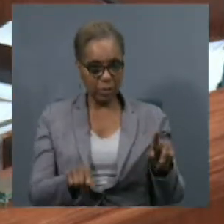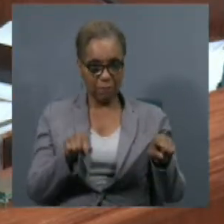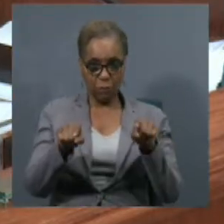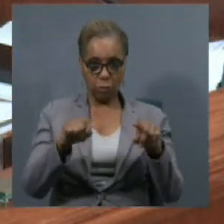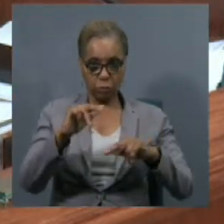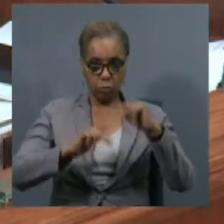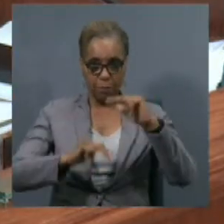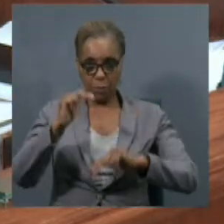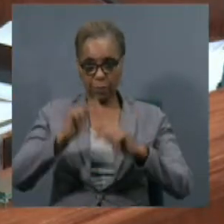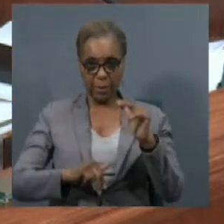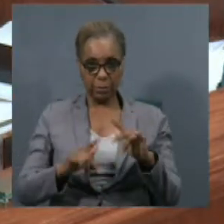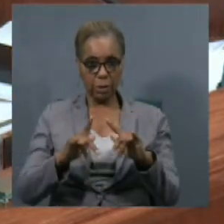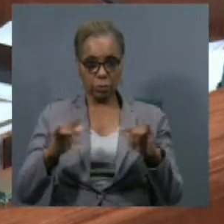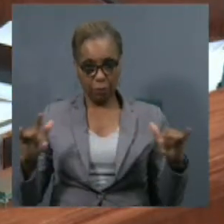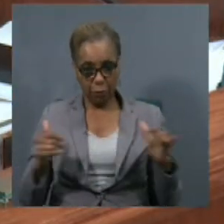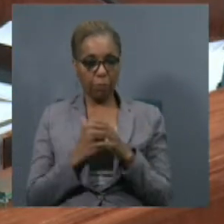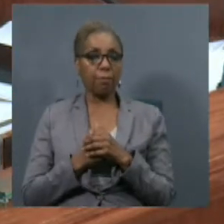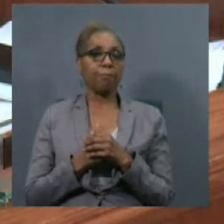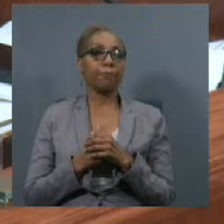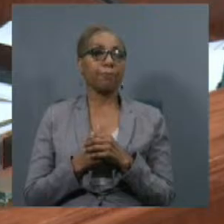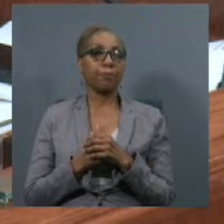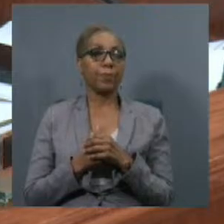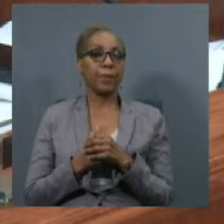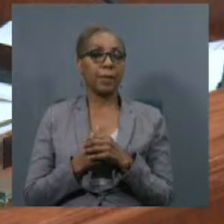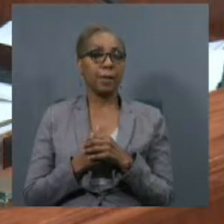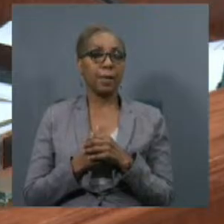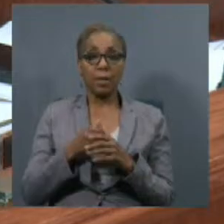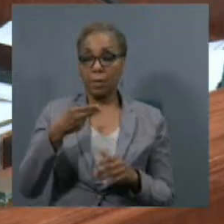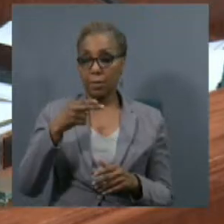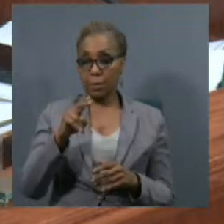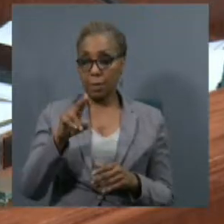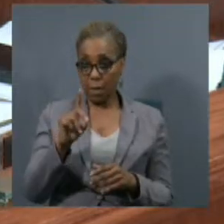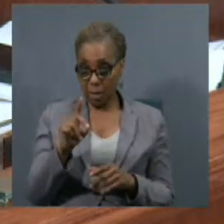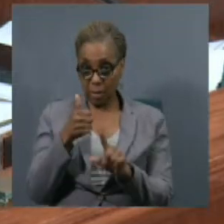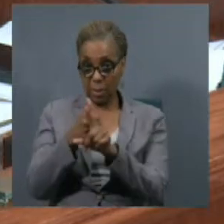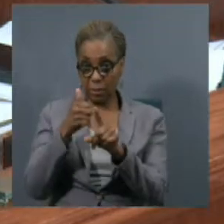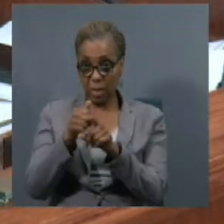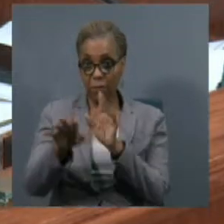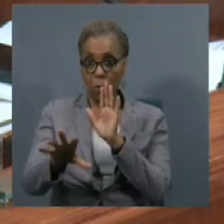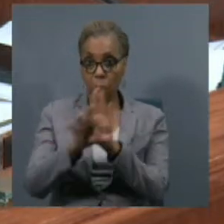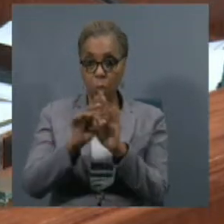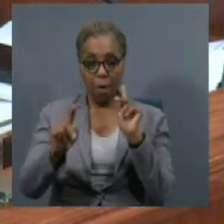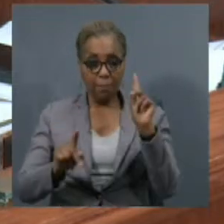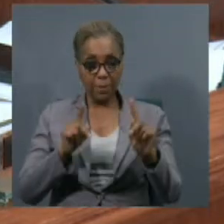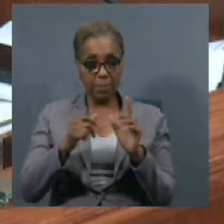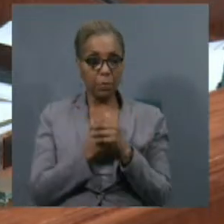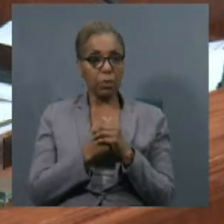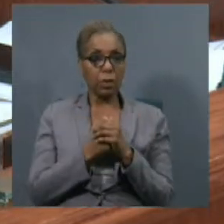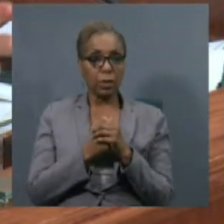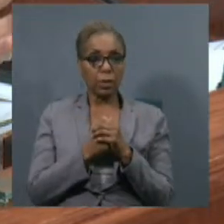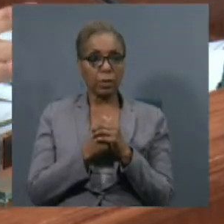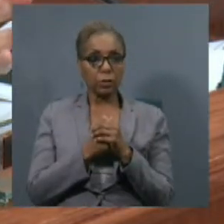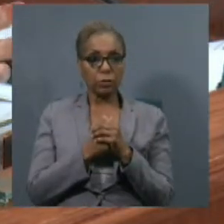so forth. The HUD would then appoint people to